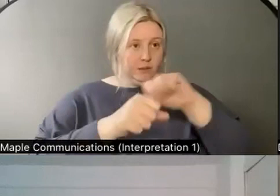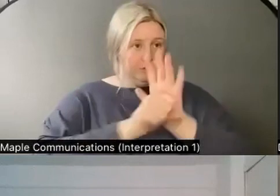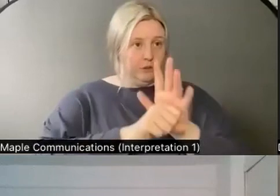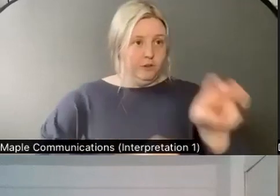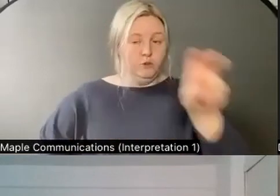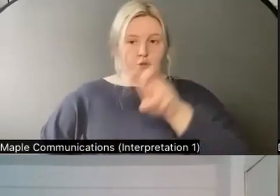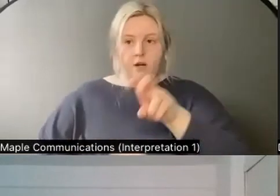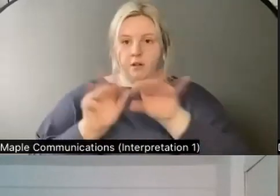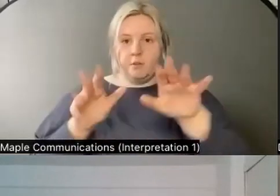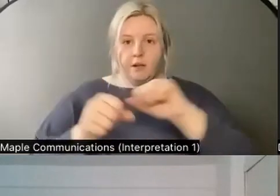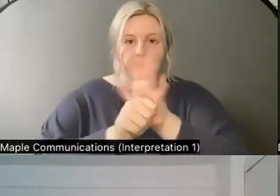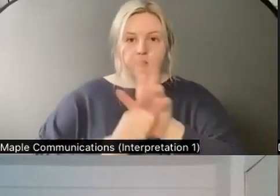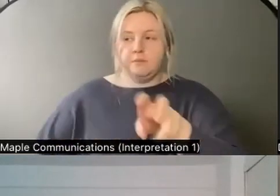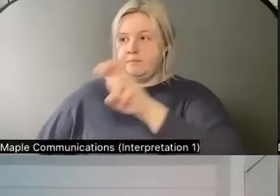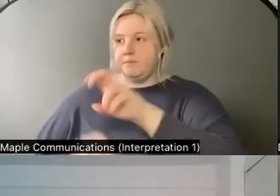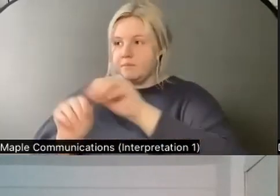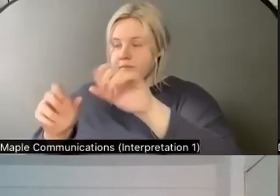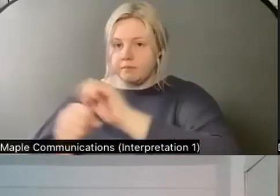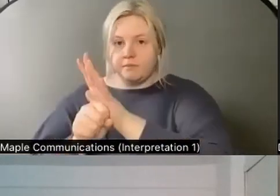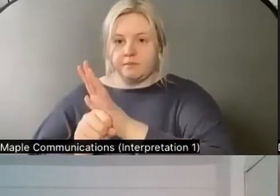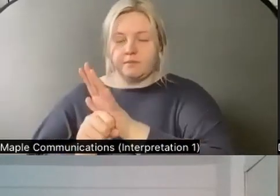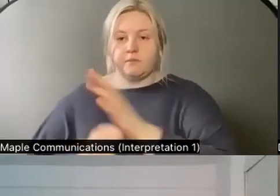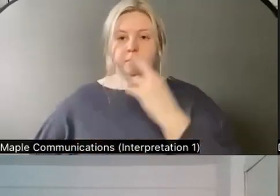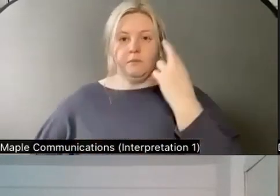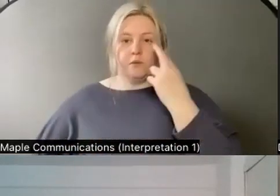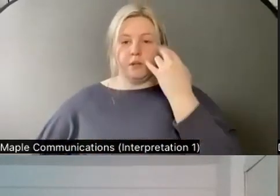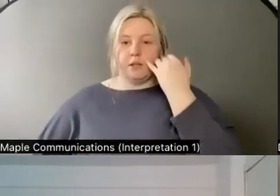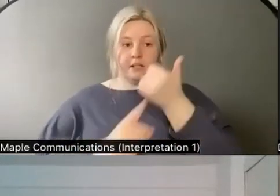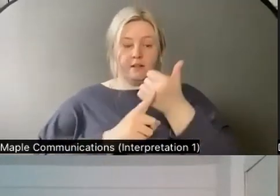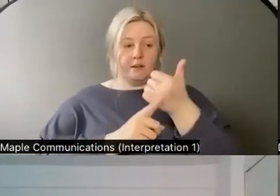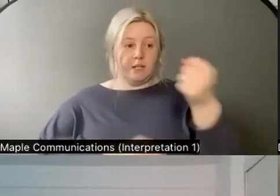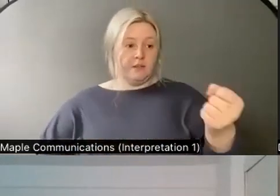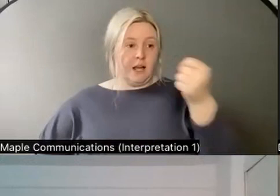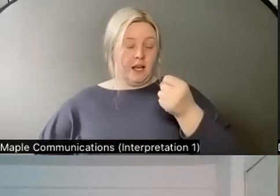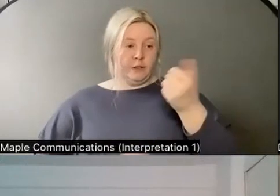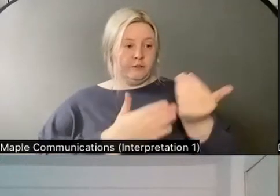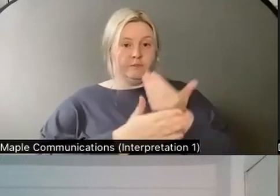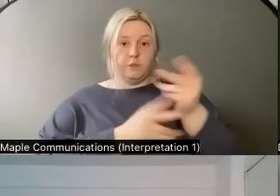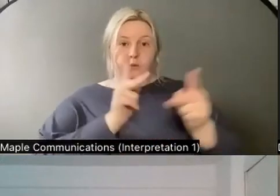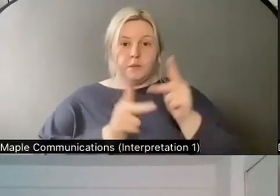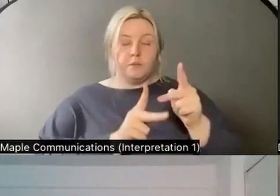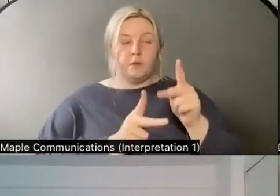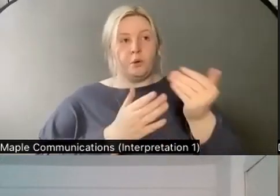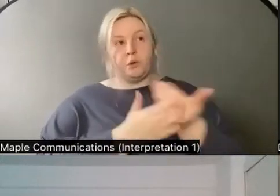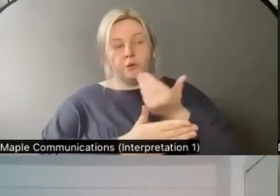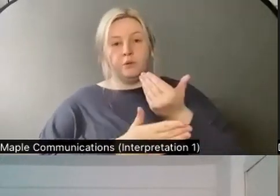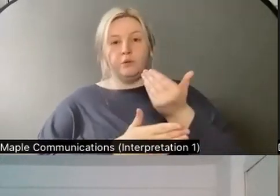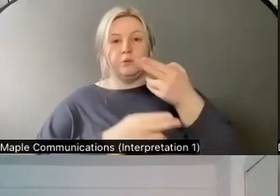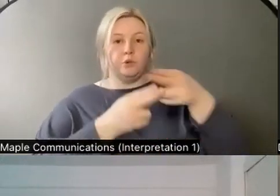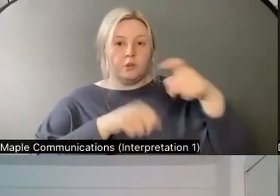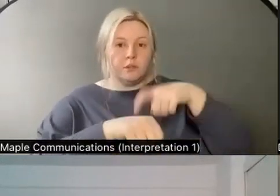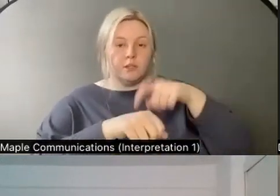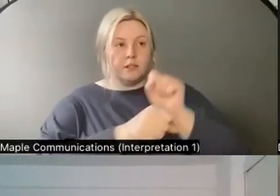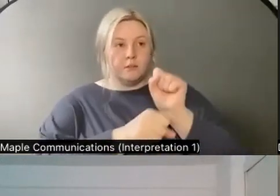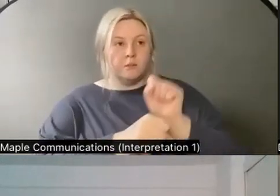would have, you know, cost slightly more money to require the facilities to hire people on permanent staff with job security,